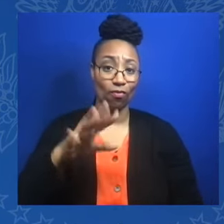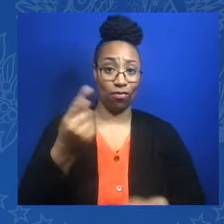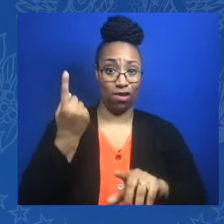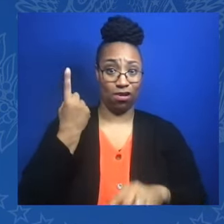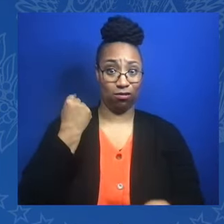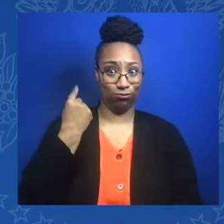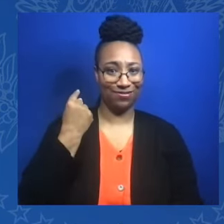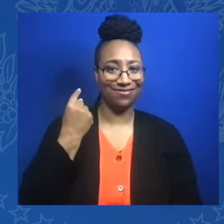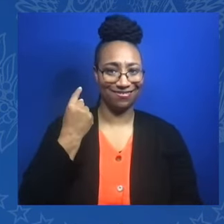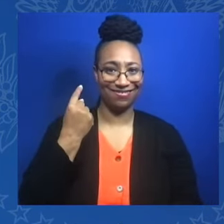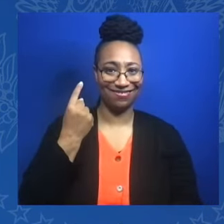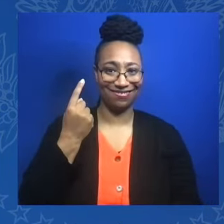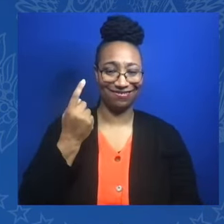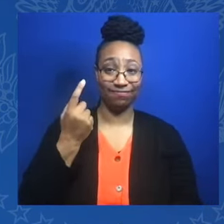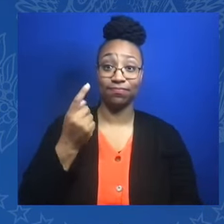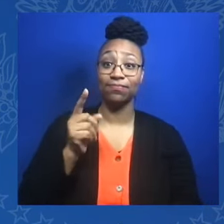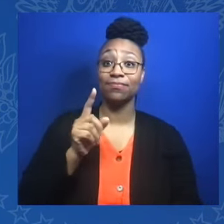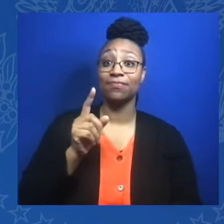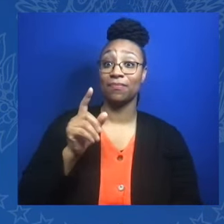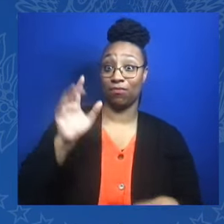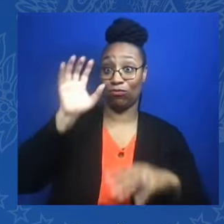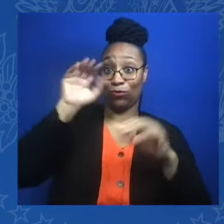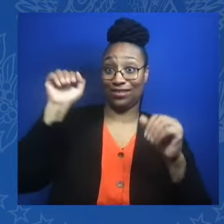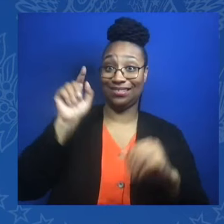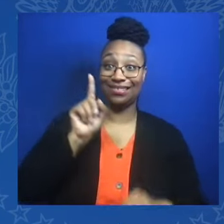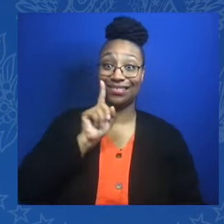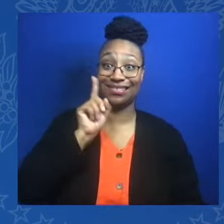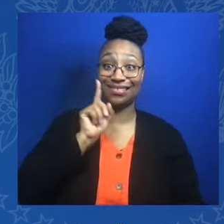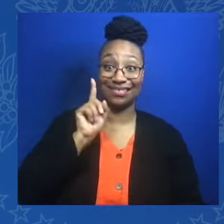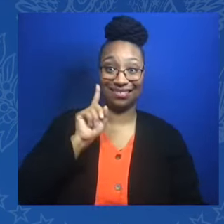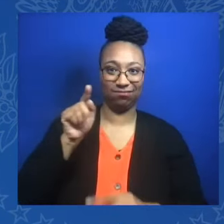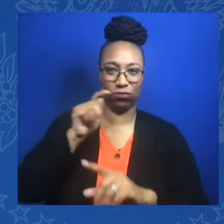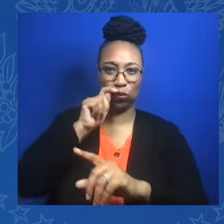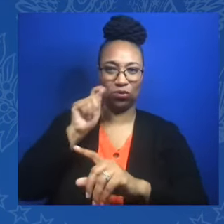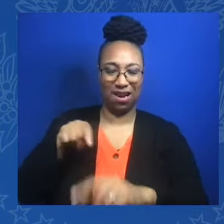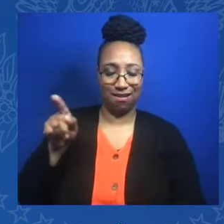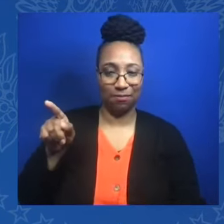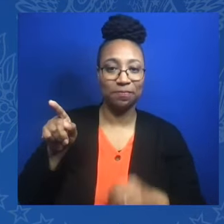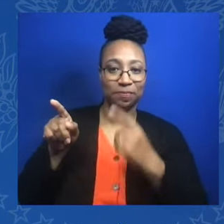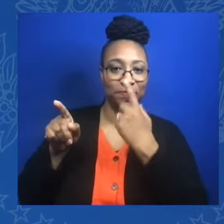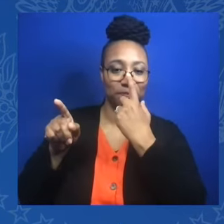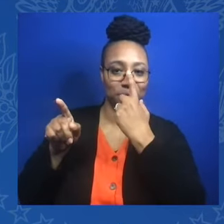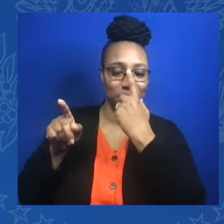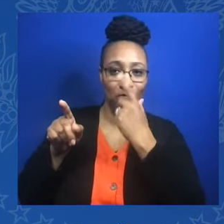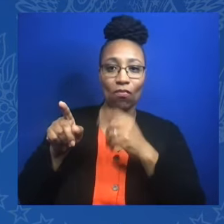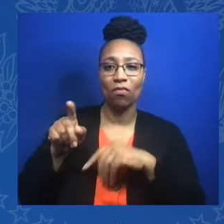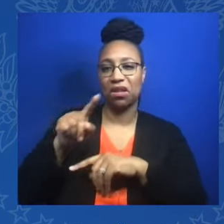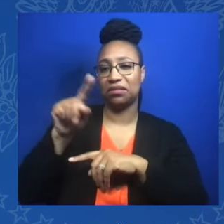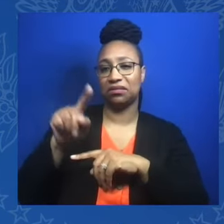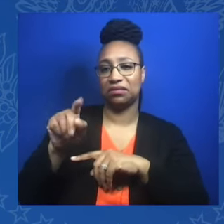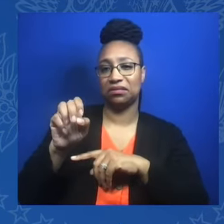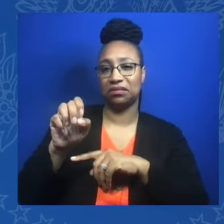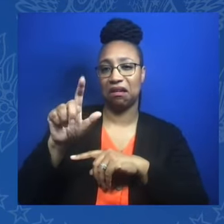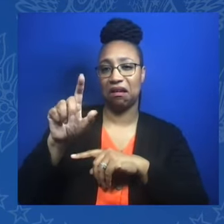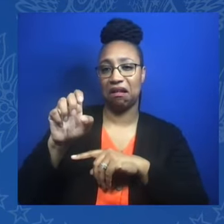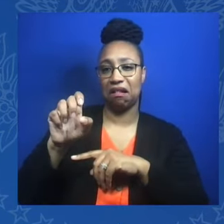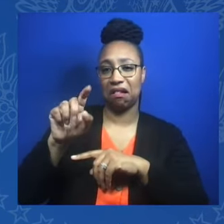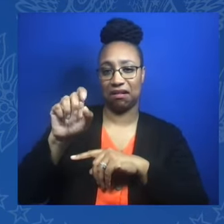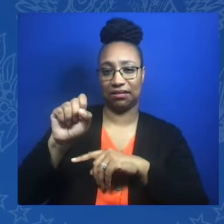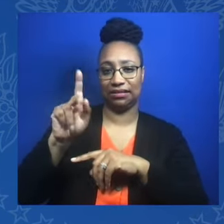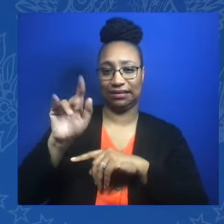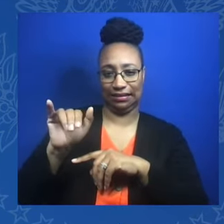chamber to thank us for having supported him from the beginning. Today, Mr. President, together,